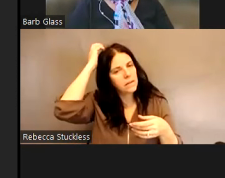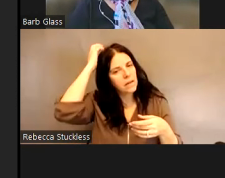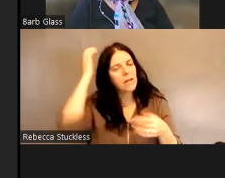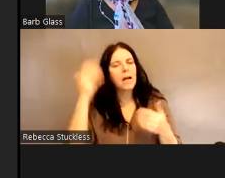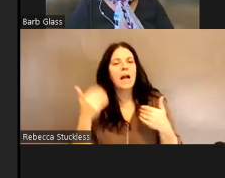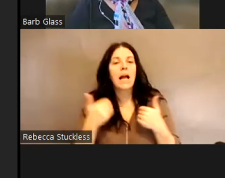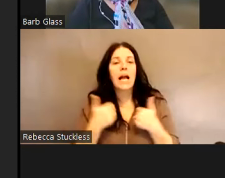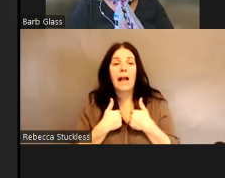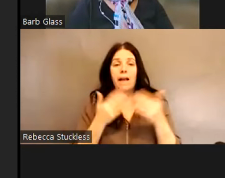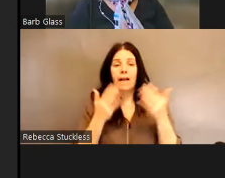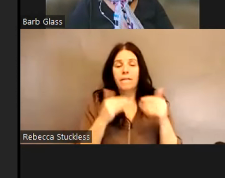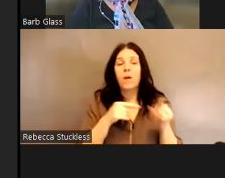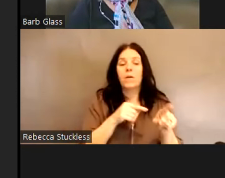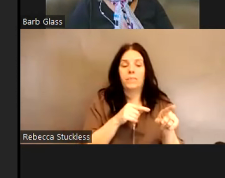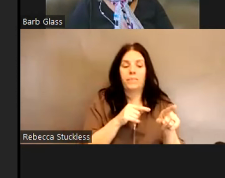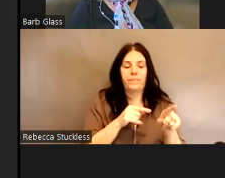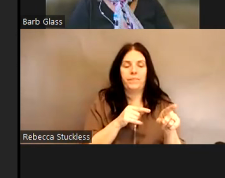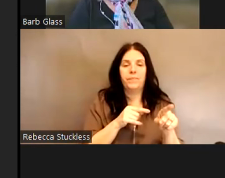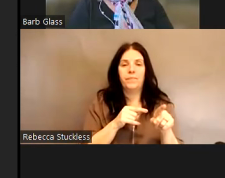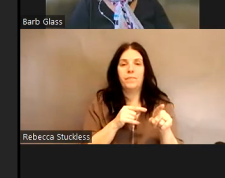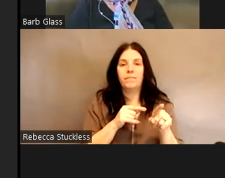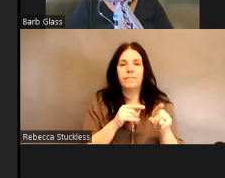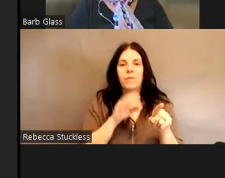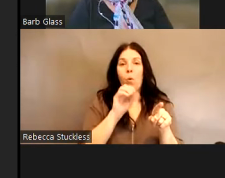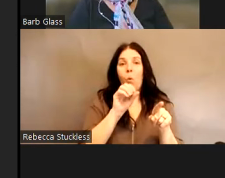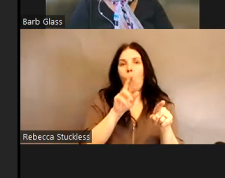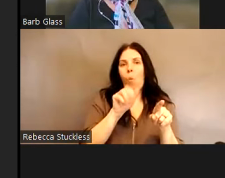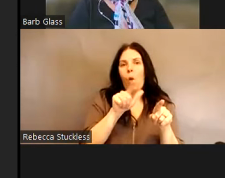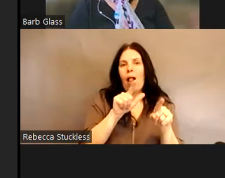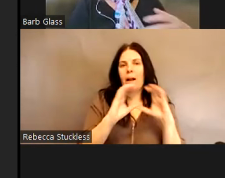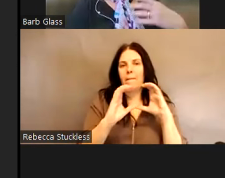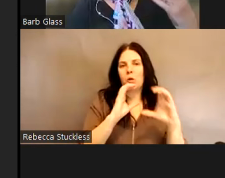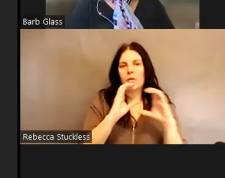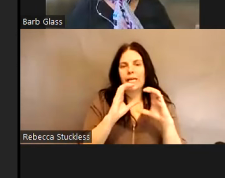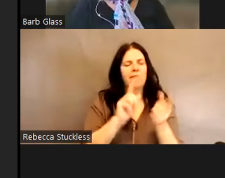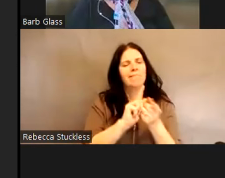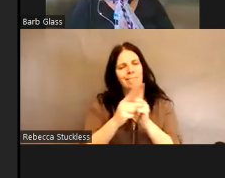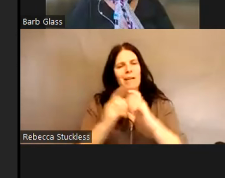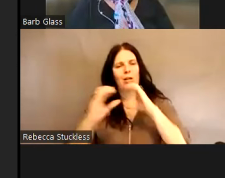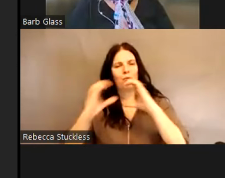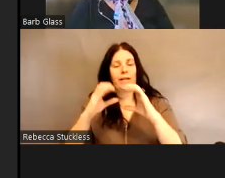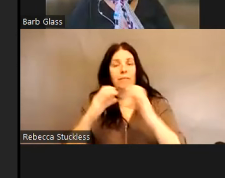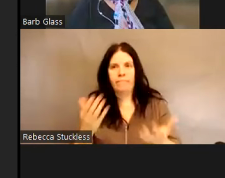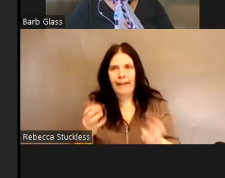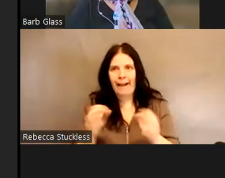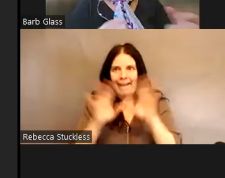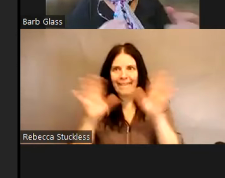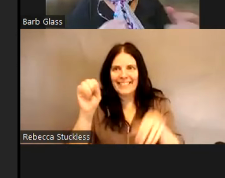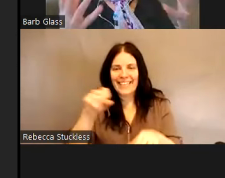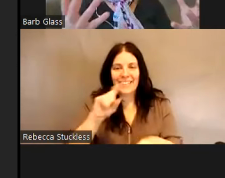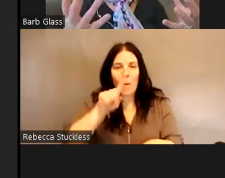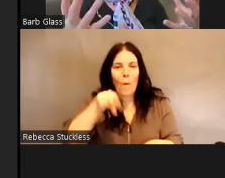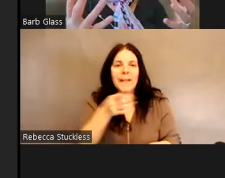oral communication, which has been renamed as just communication. Again, that makes sense because it's much more than